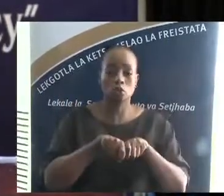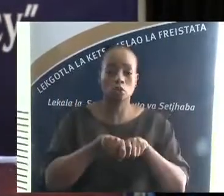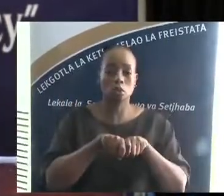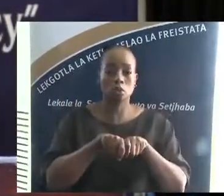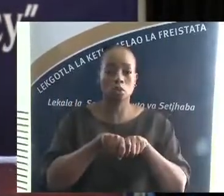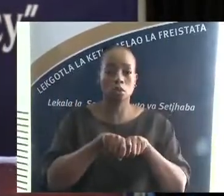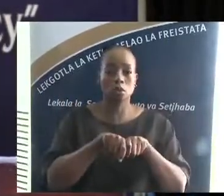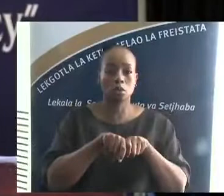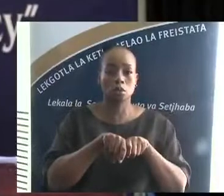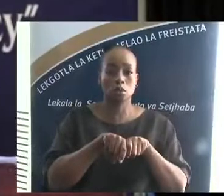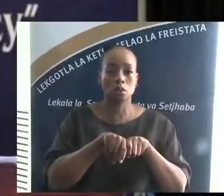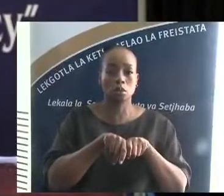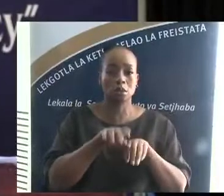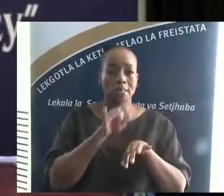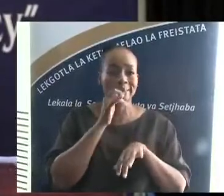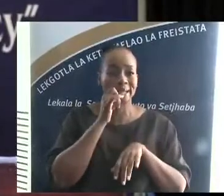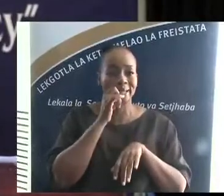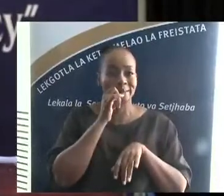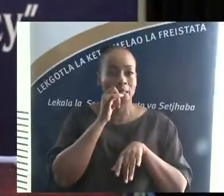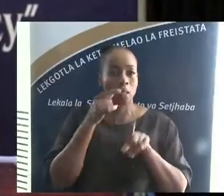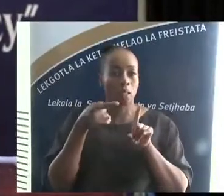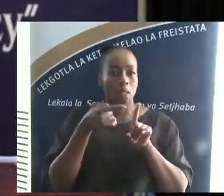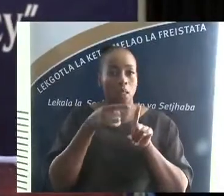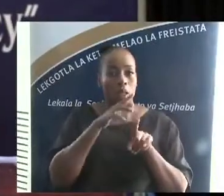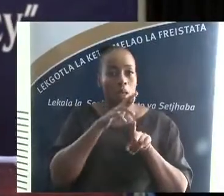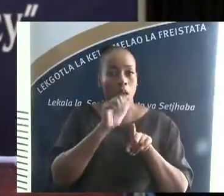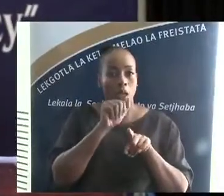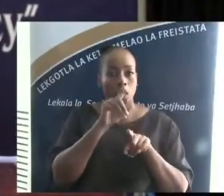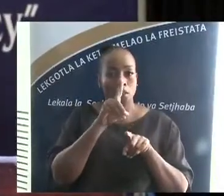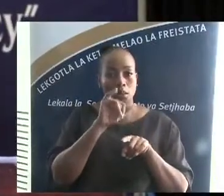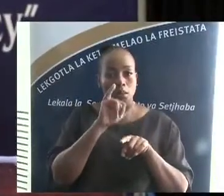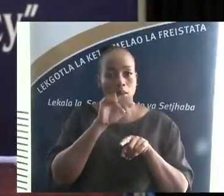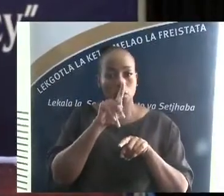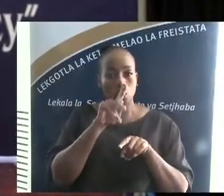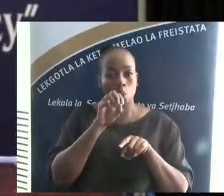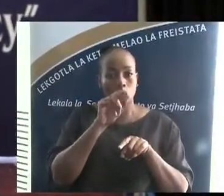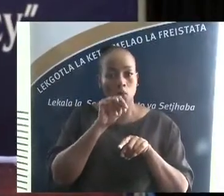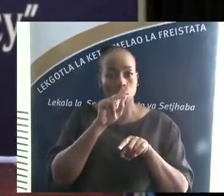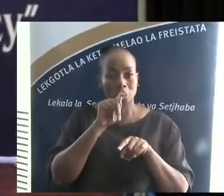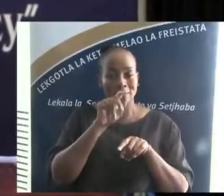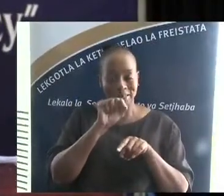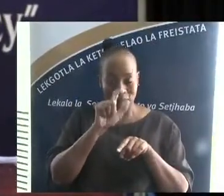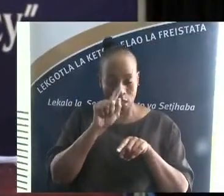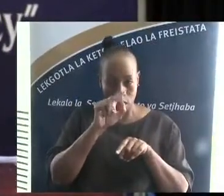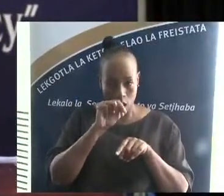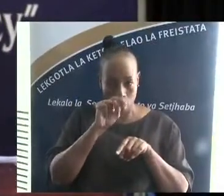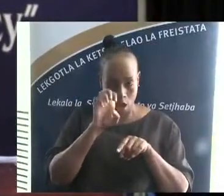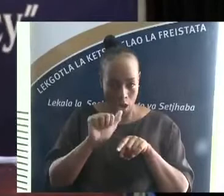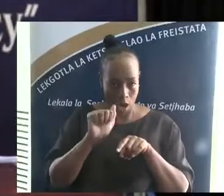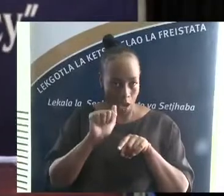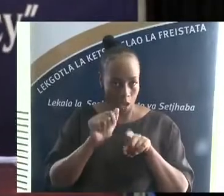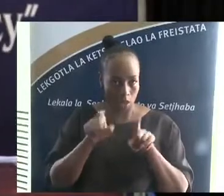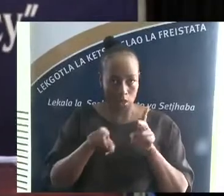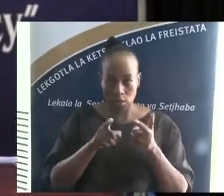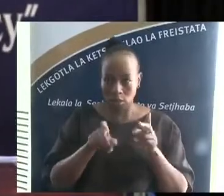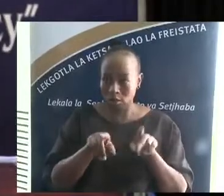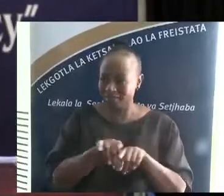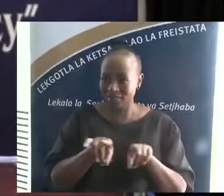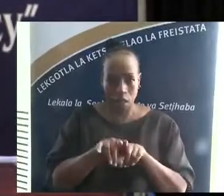DG, Ntate Radikonsani, and the heads of departments, our chief financial officers,